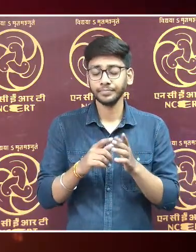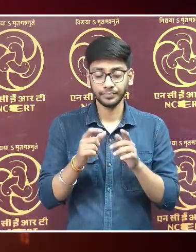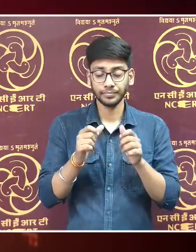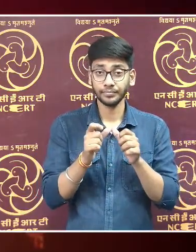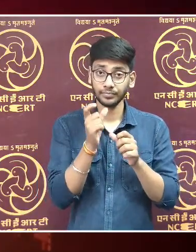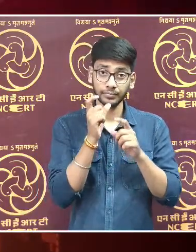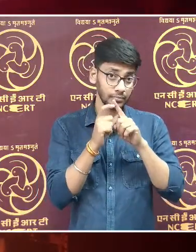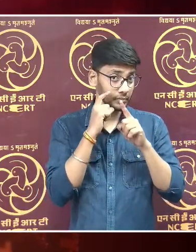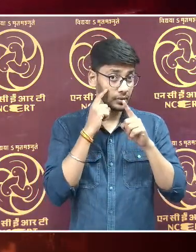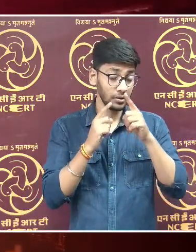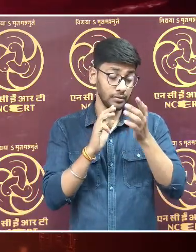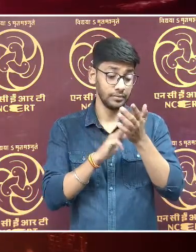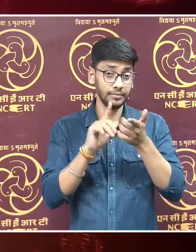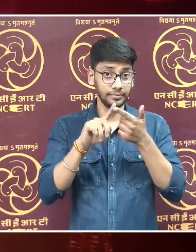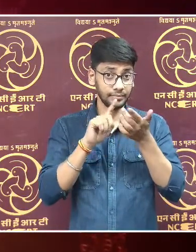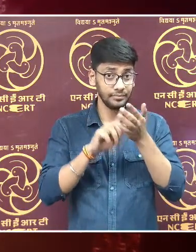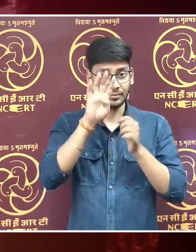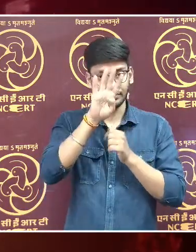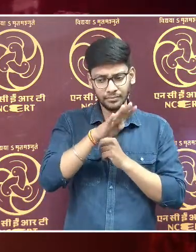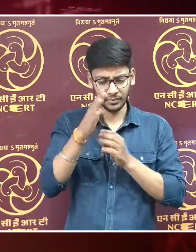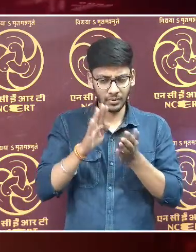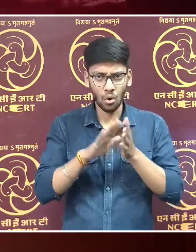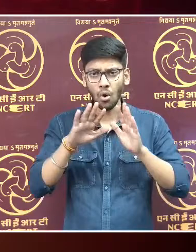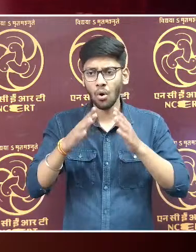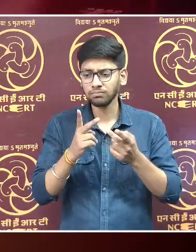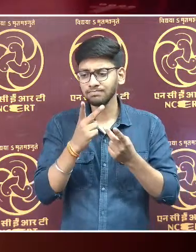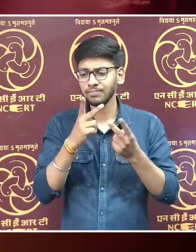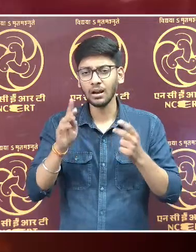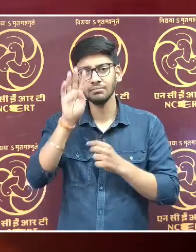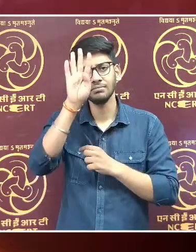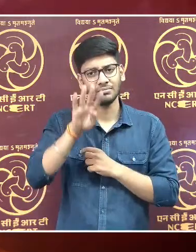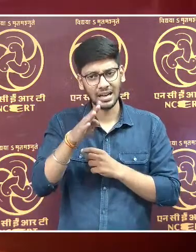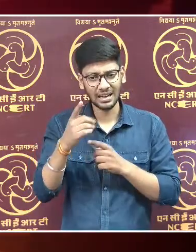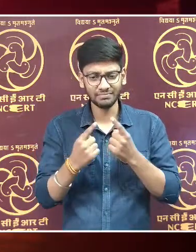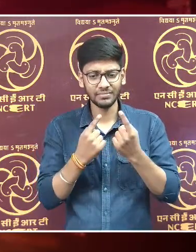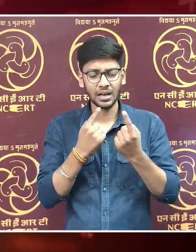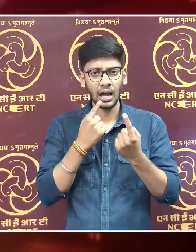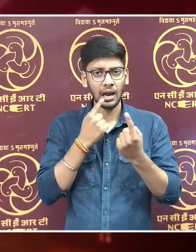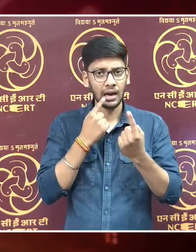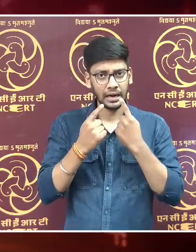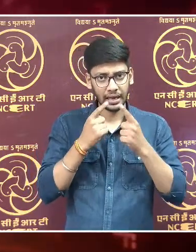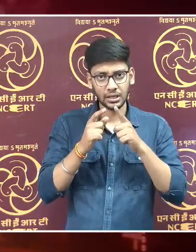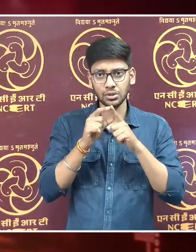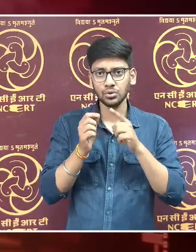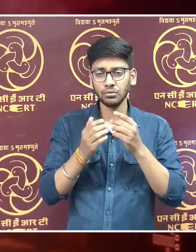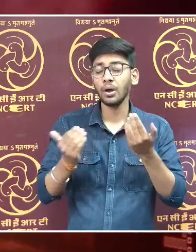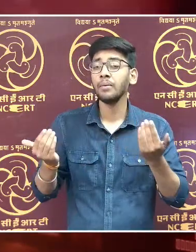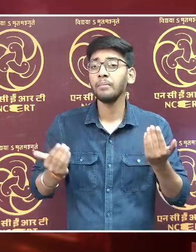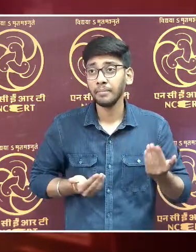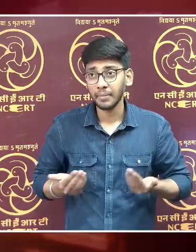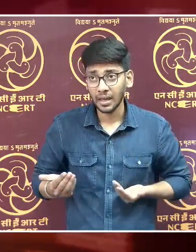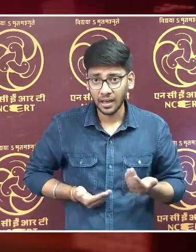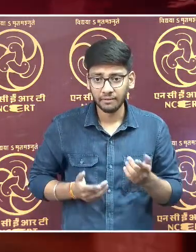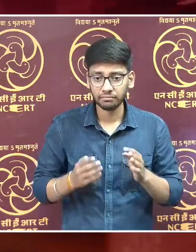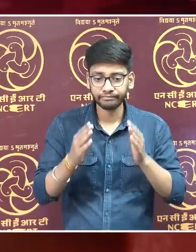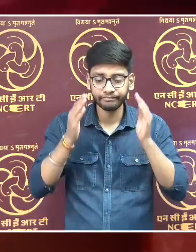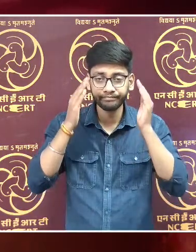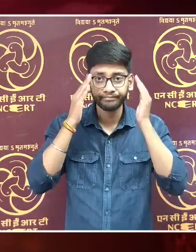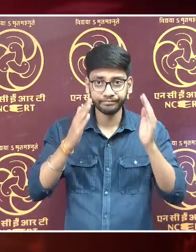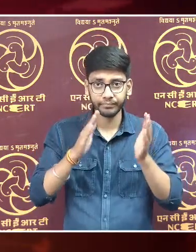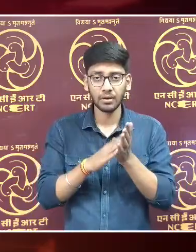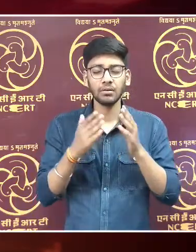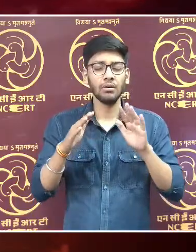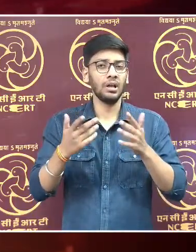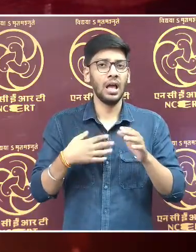audiometers, diagnostic test procedures, like behavioral observation audiometry, visual reinforcement.